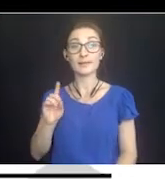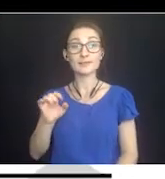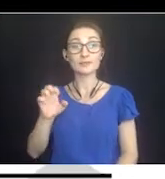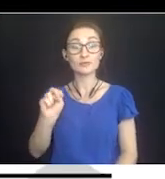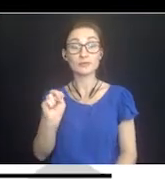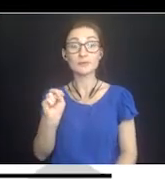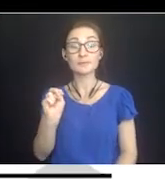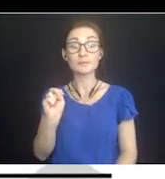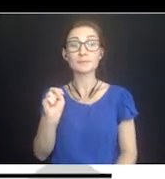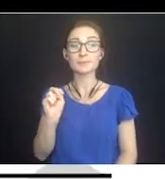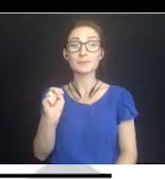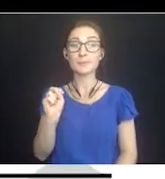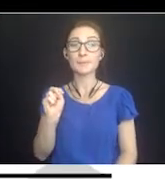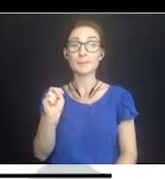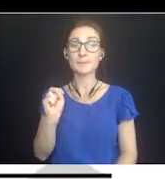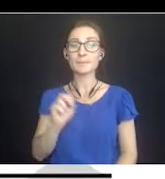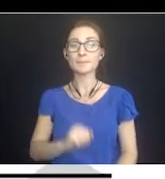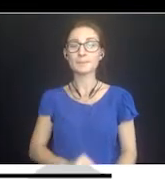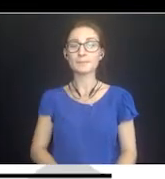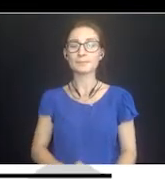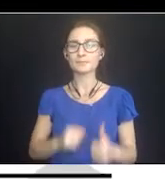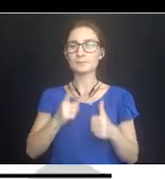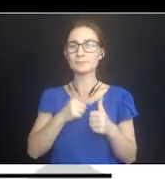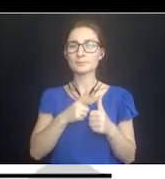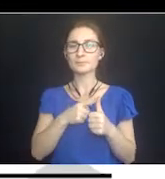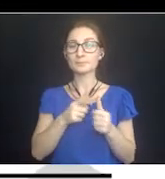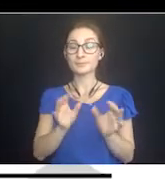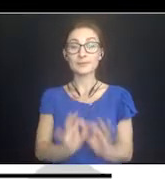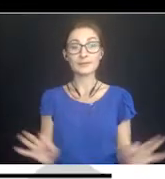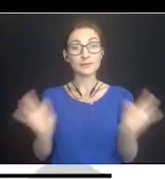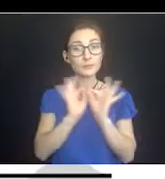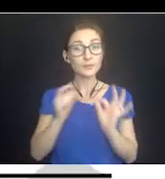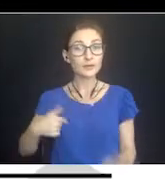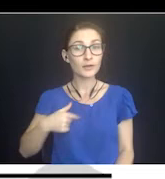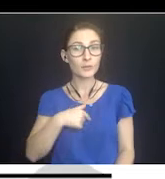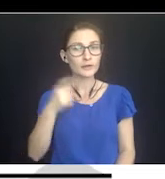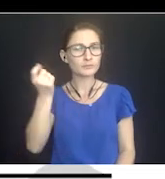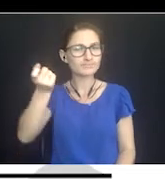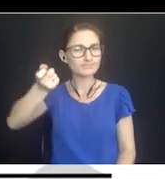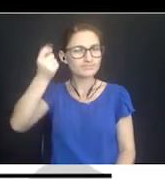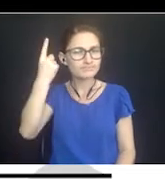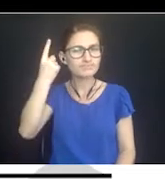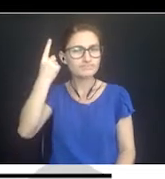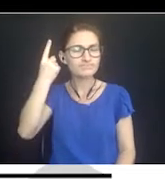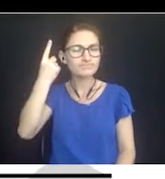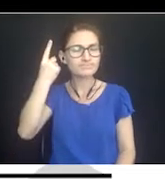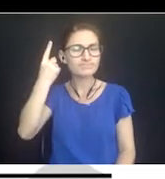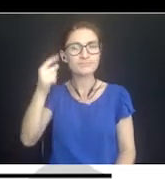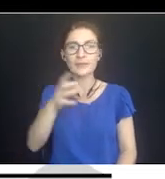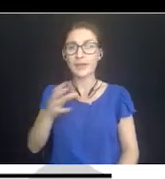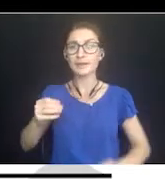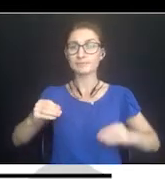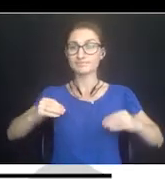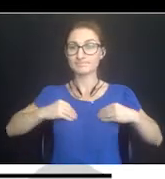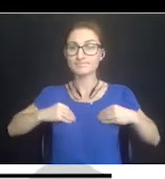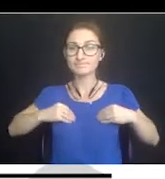in. So the human condition. So this is important to